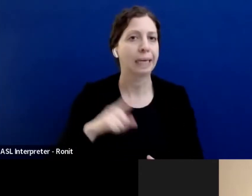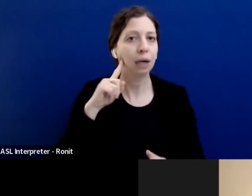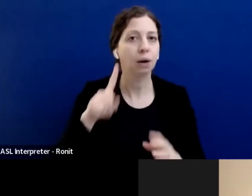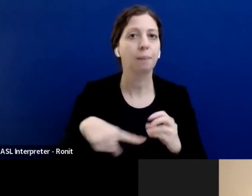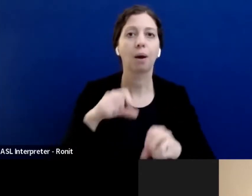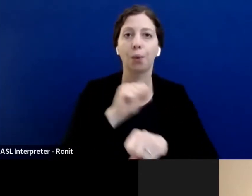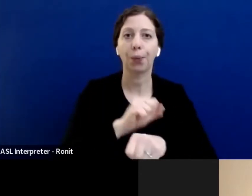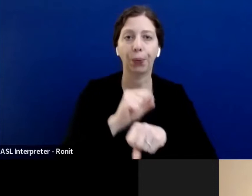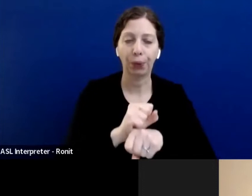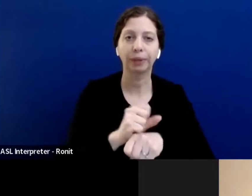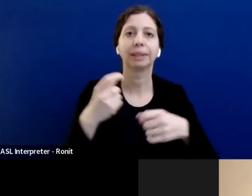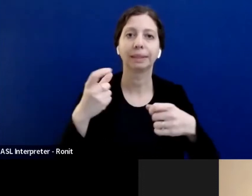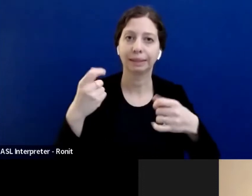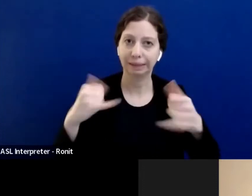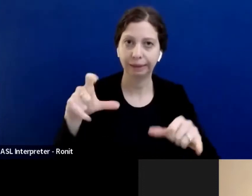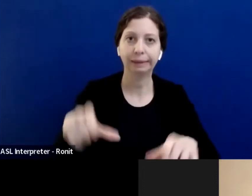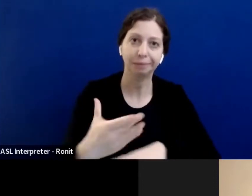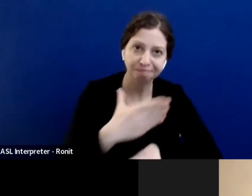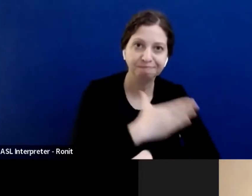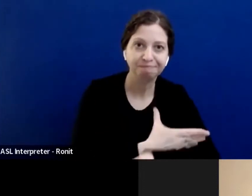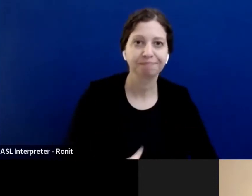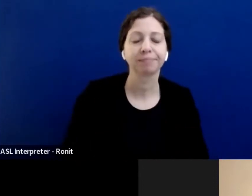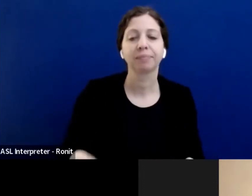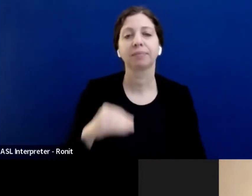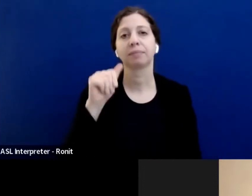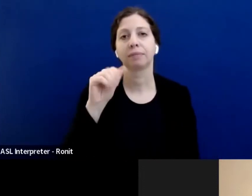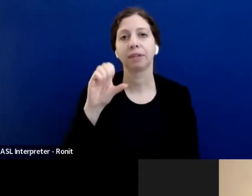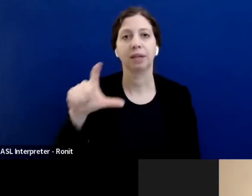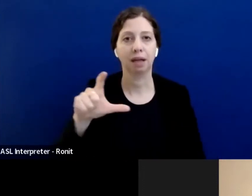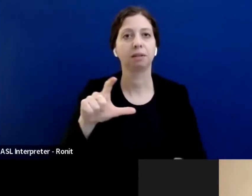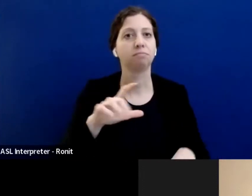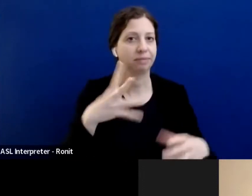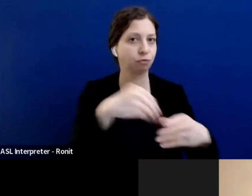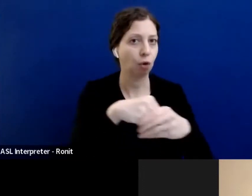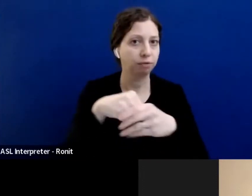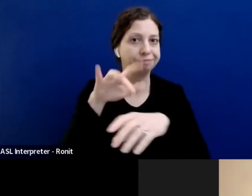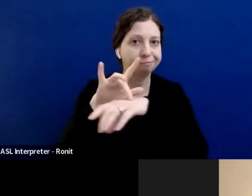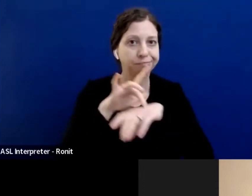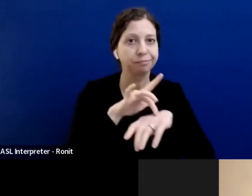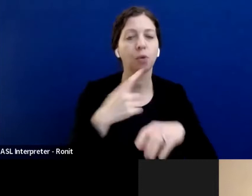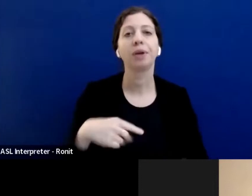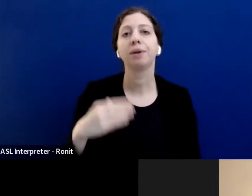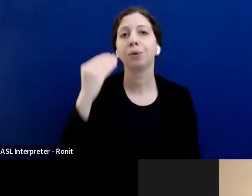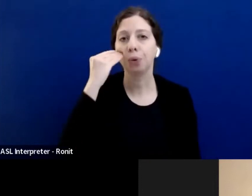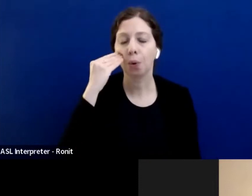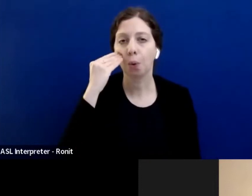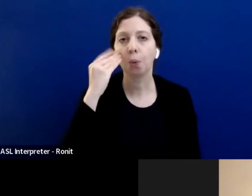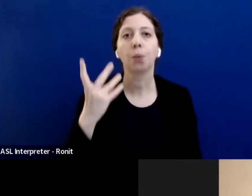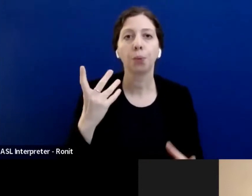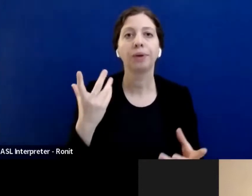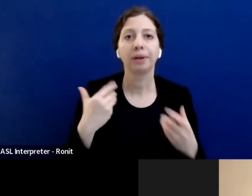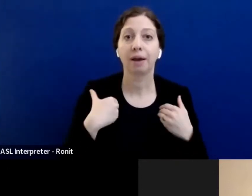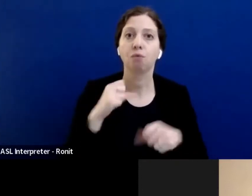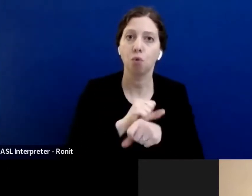still needs to be done and that ACL touches. And We know that we have work to